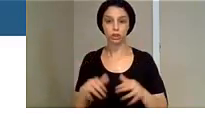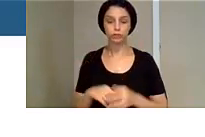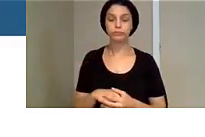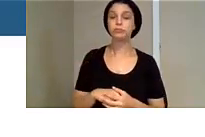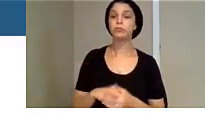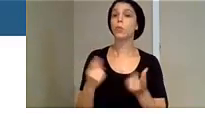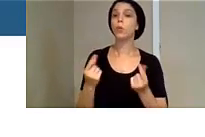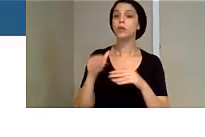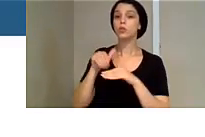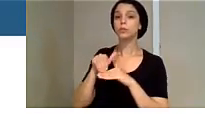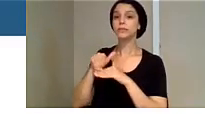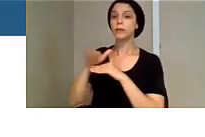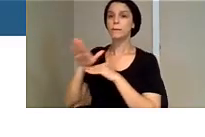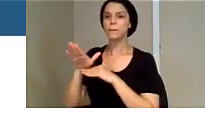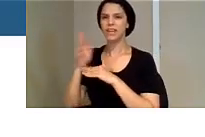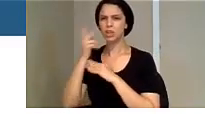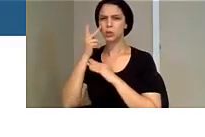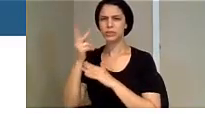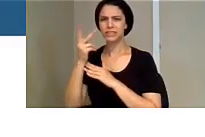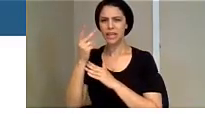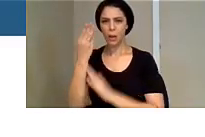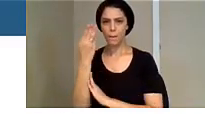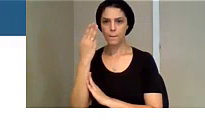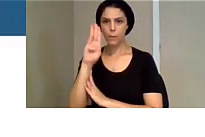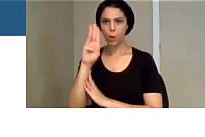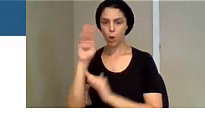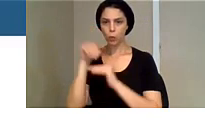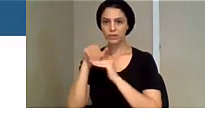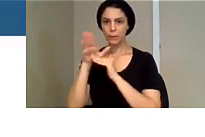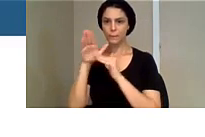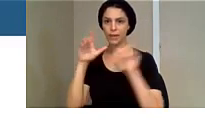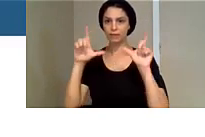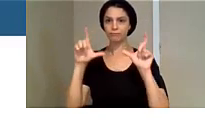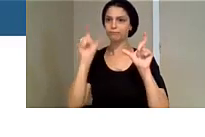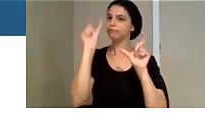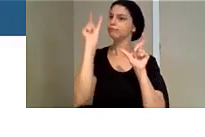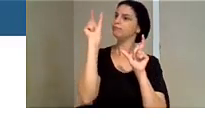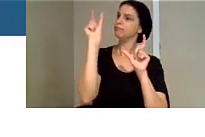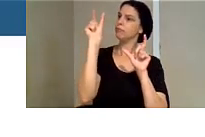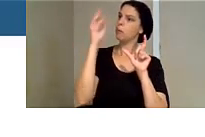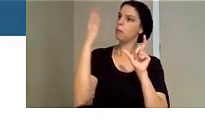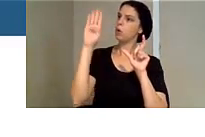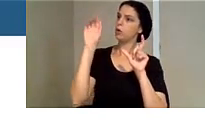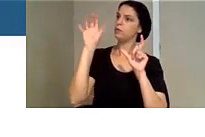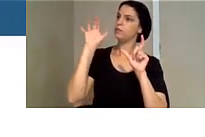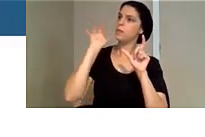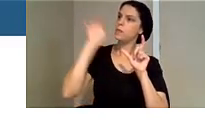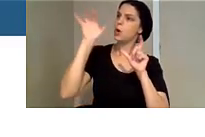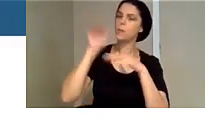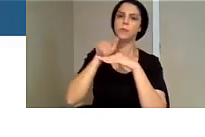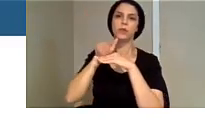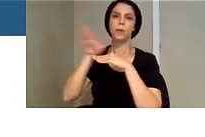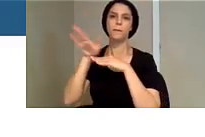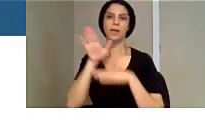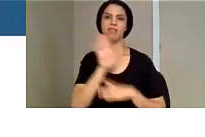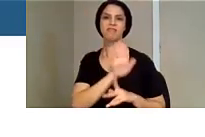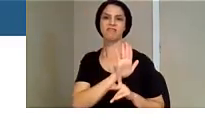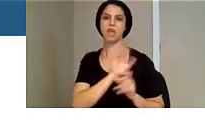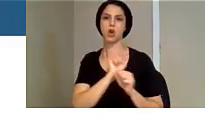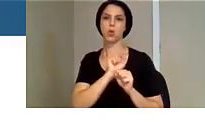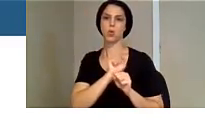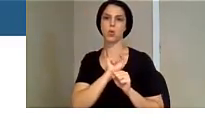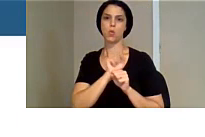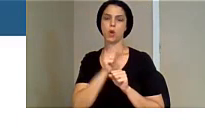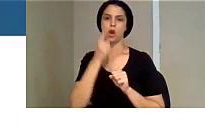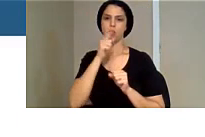they'll see a blue Submit Assignment button in the upper right-hand corner. Pressing that turns the assignment into their teacher within